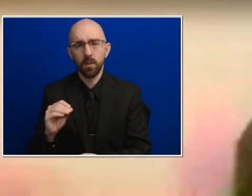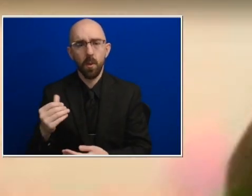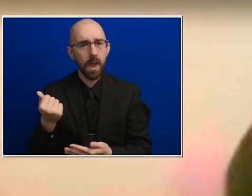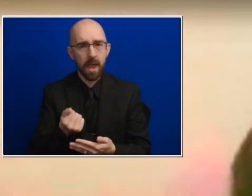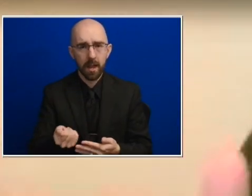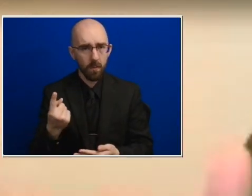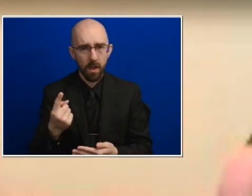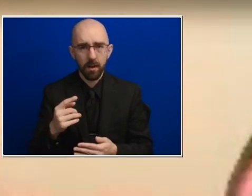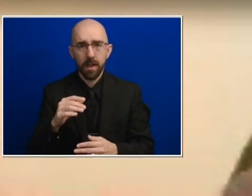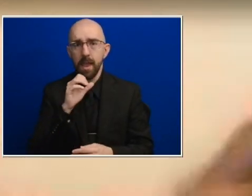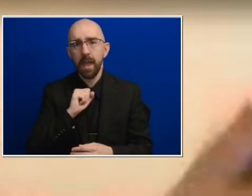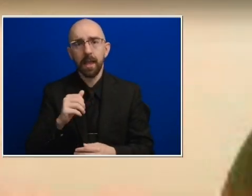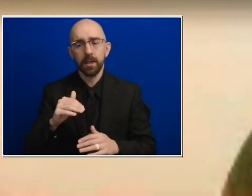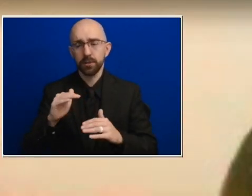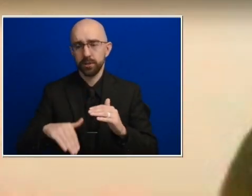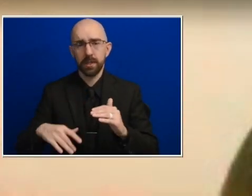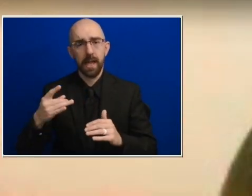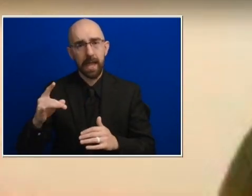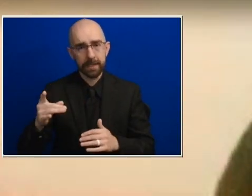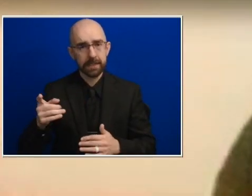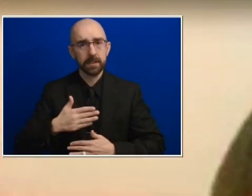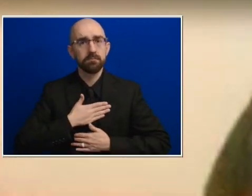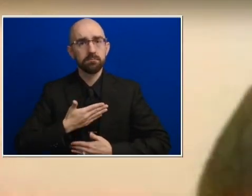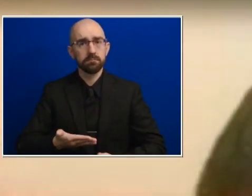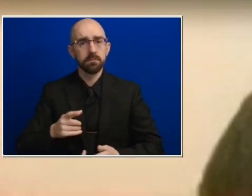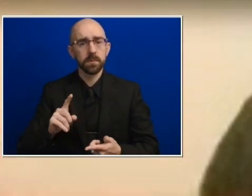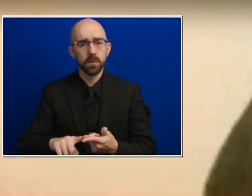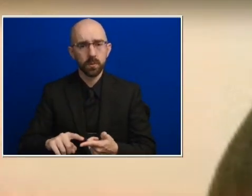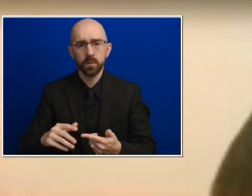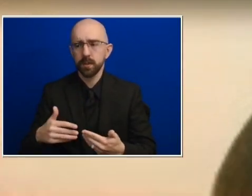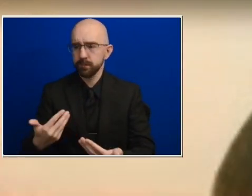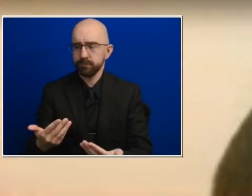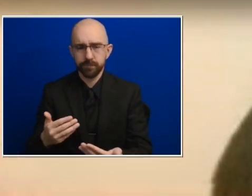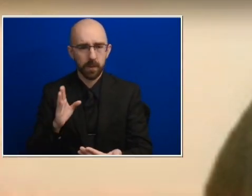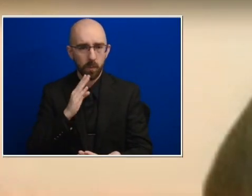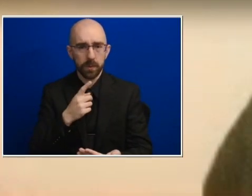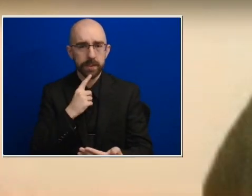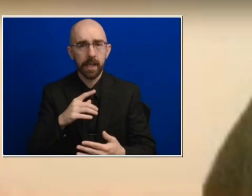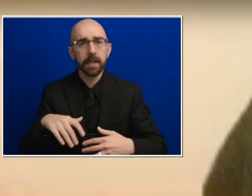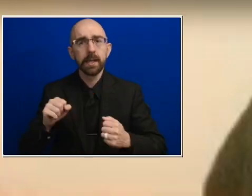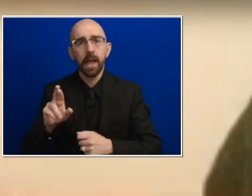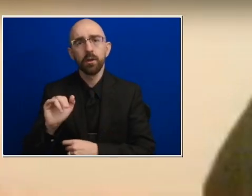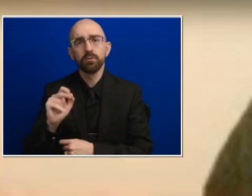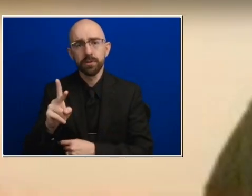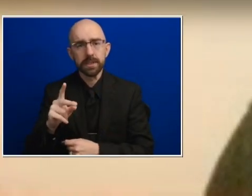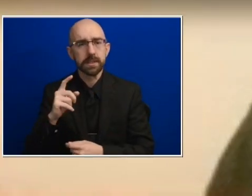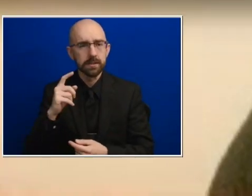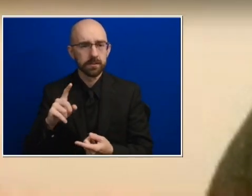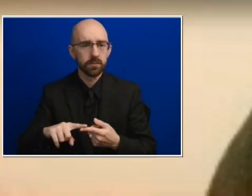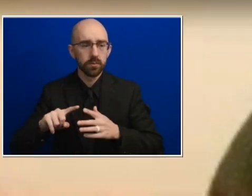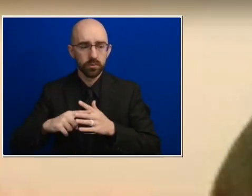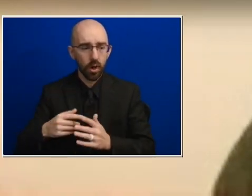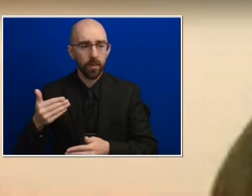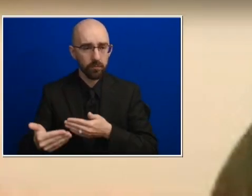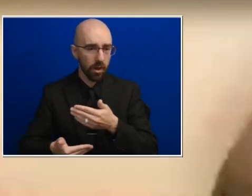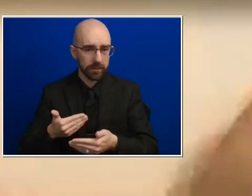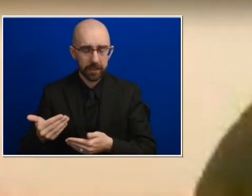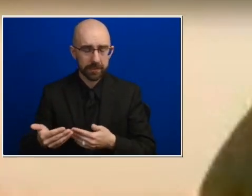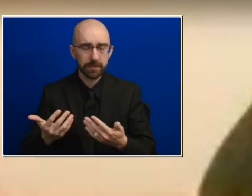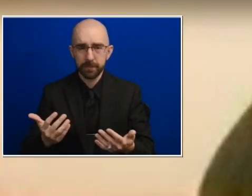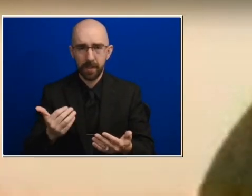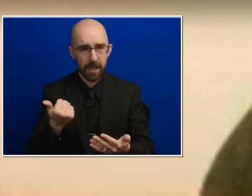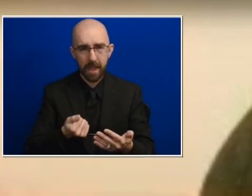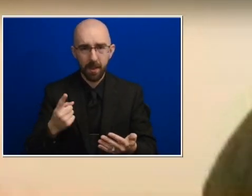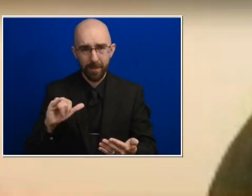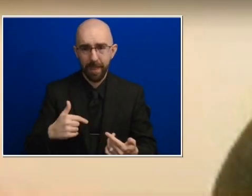anyone, you know, under the age of 18, they were willing to, I'll say, take the risk to start this process. Anyone